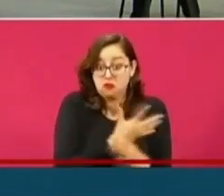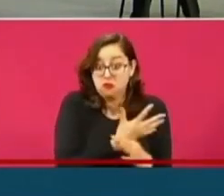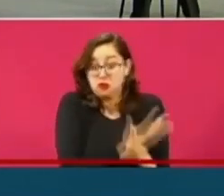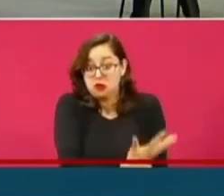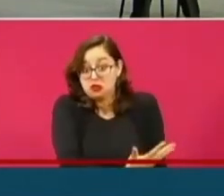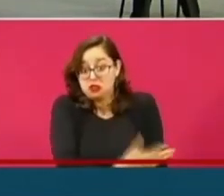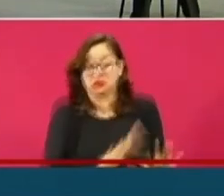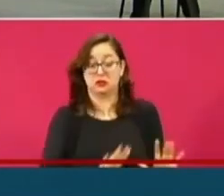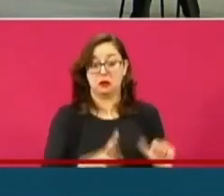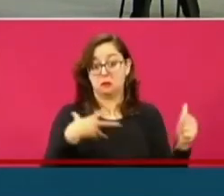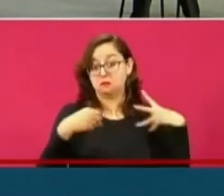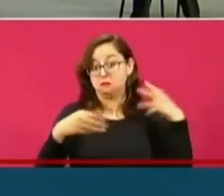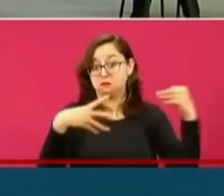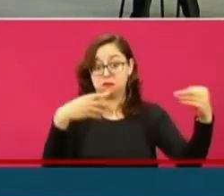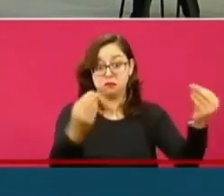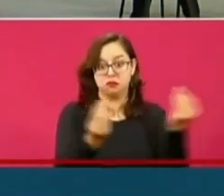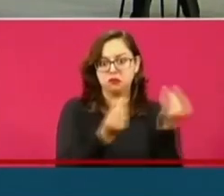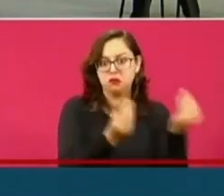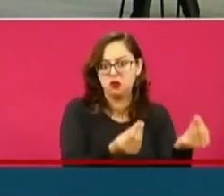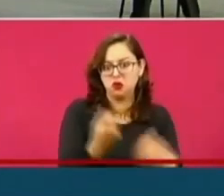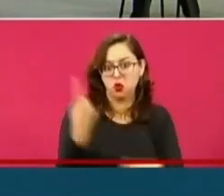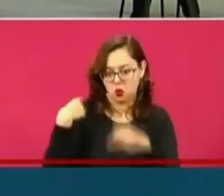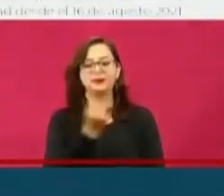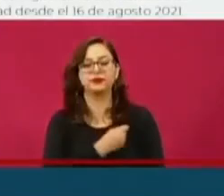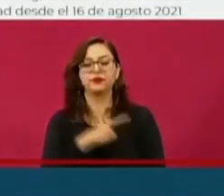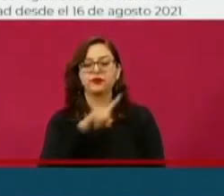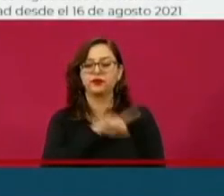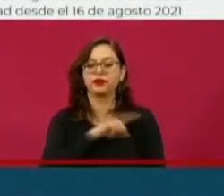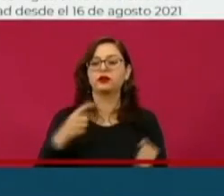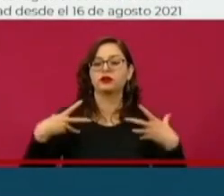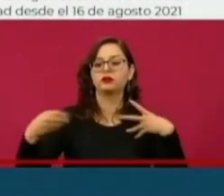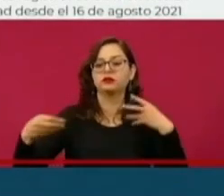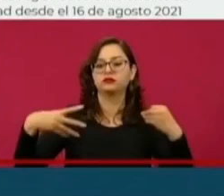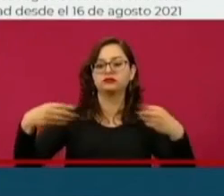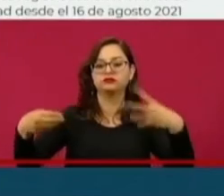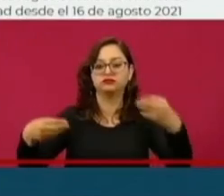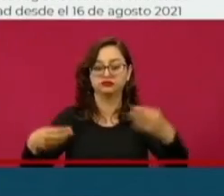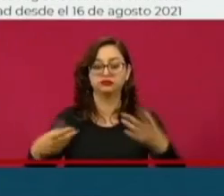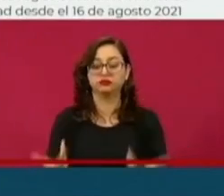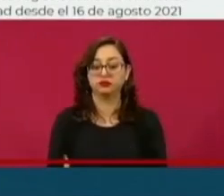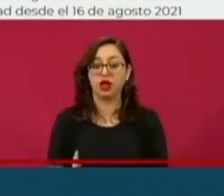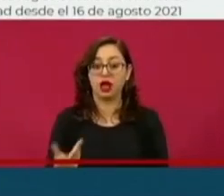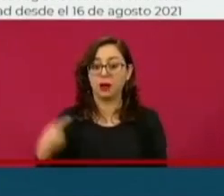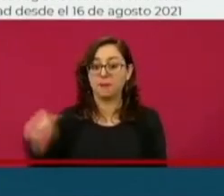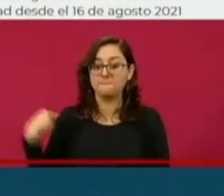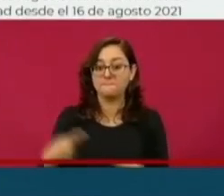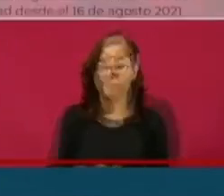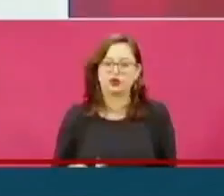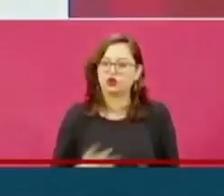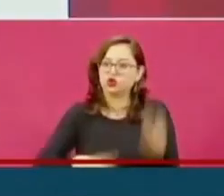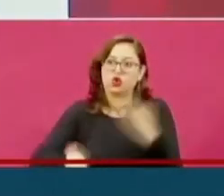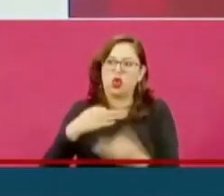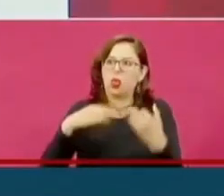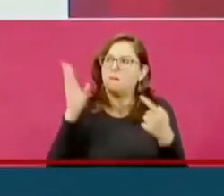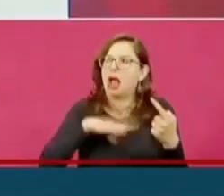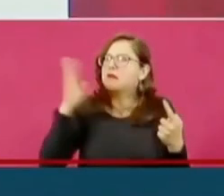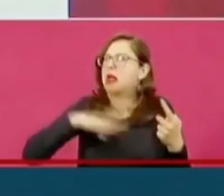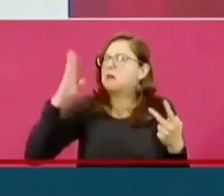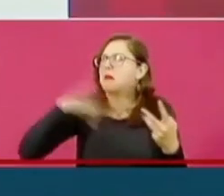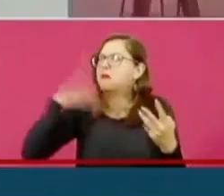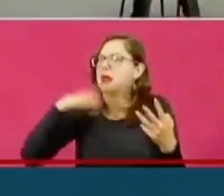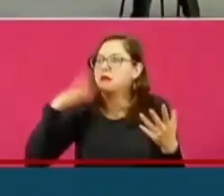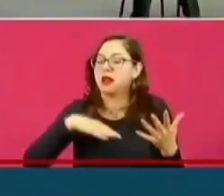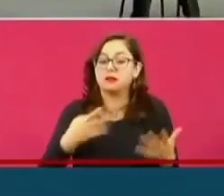the epidemic caused by SARS-CoV-2. Meanwhile, from the National Palace, President Andrés Manuel López Obrador called